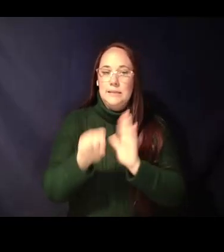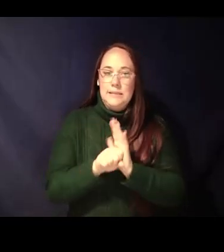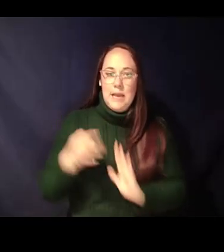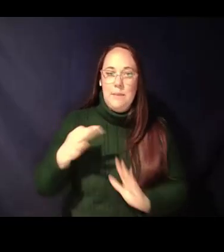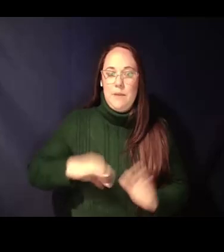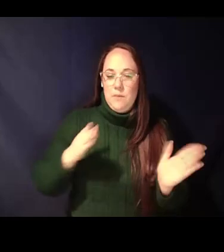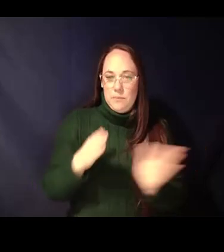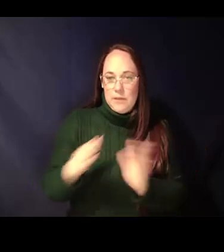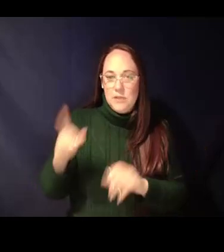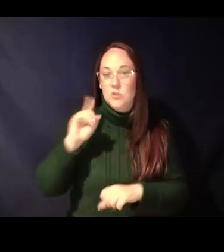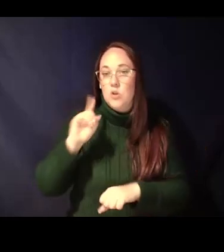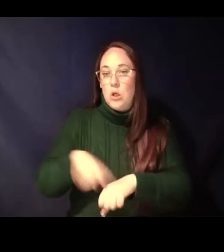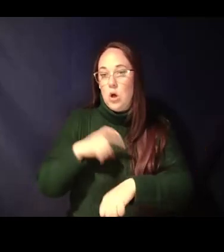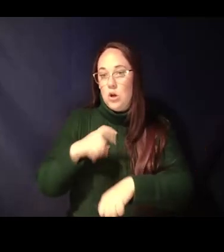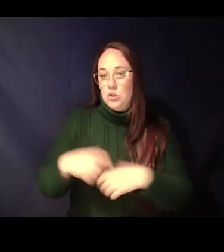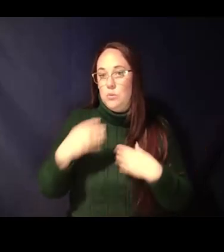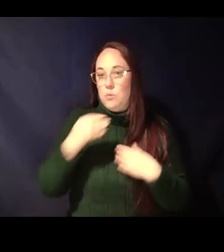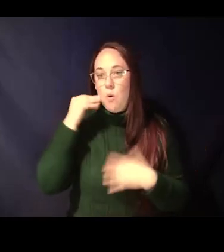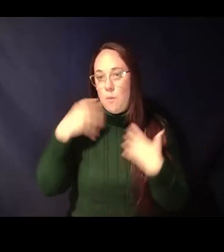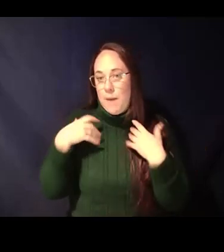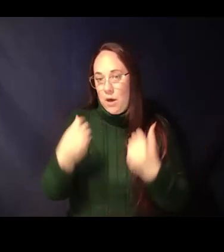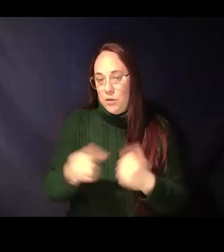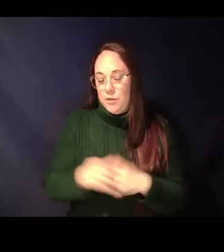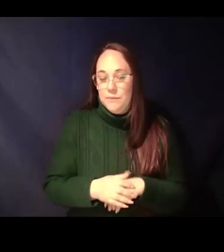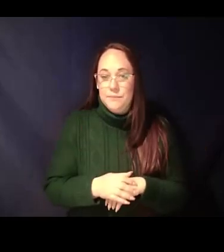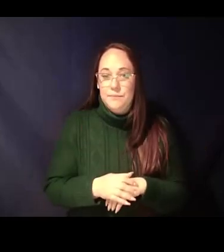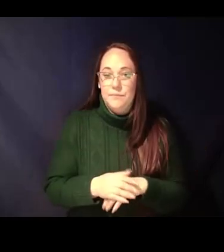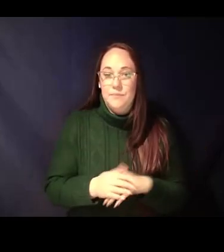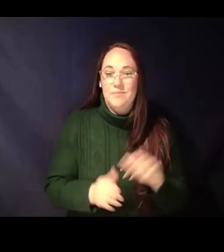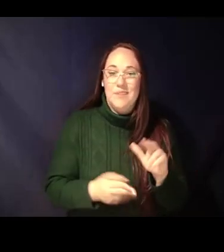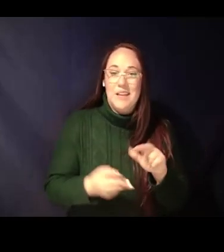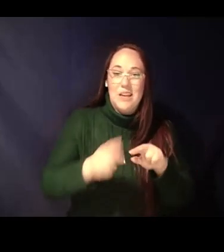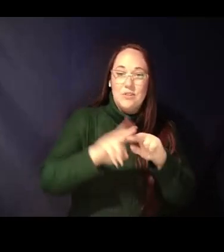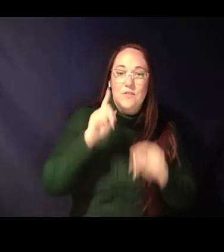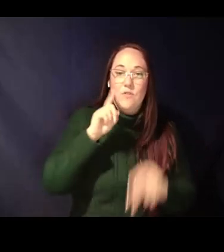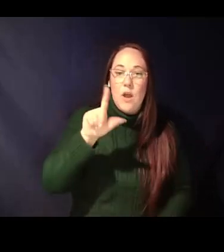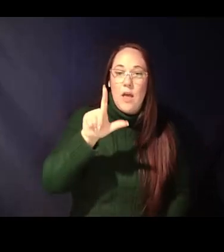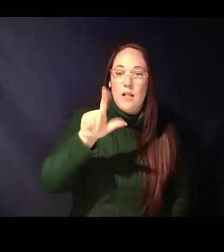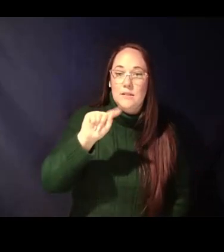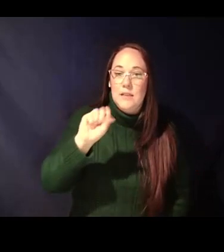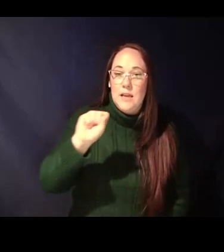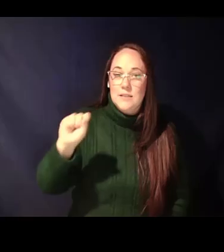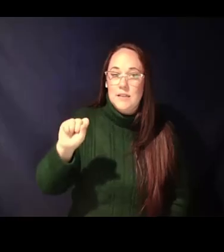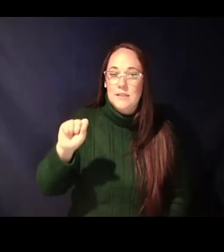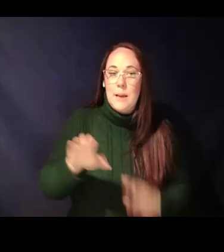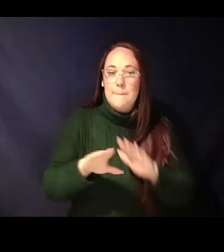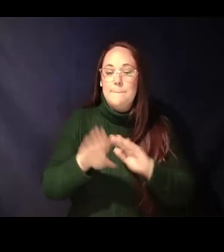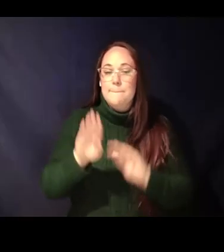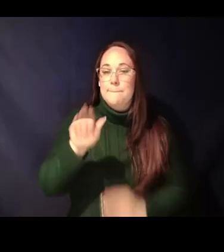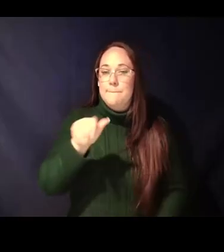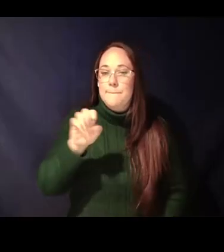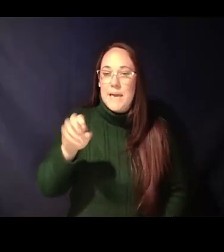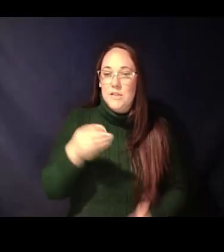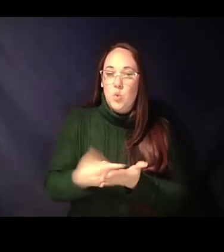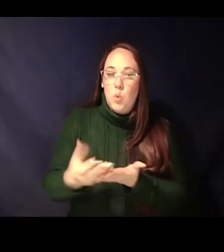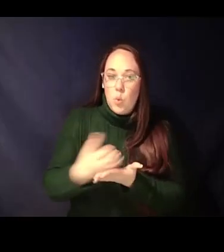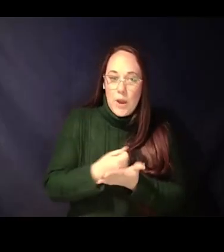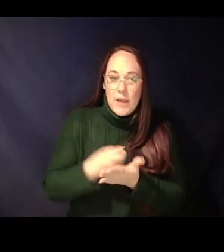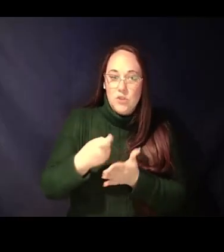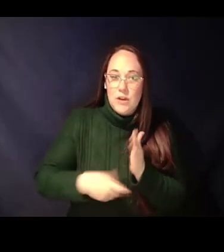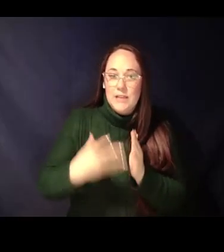health. It increases in LTSS base wage rates and provider rates likely